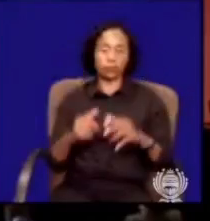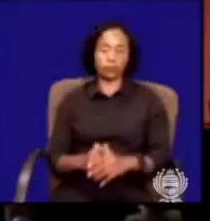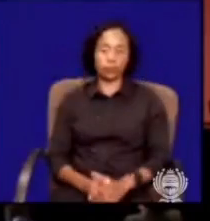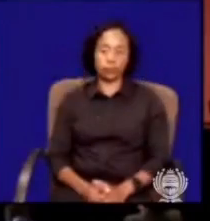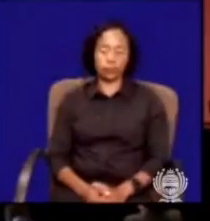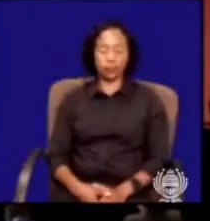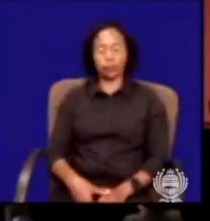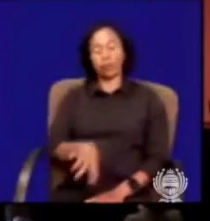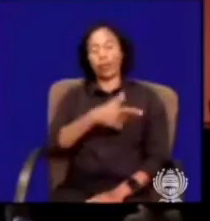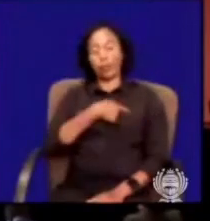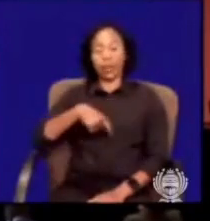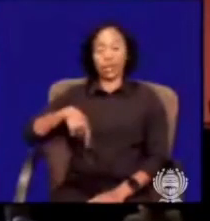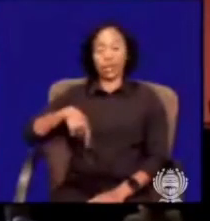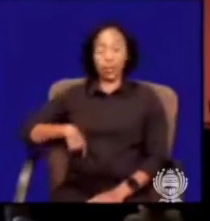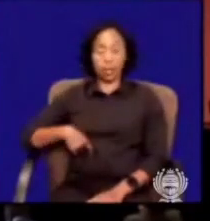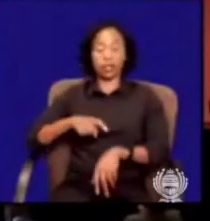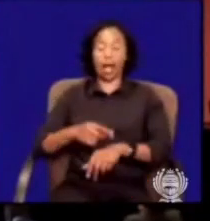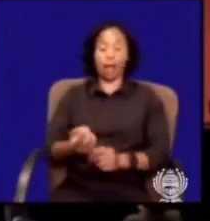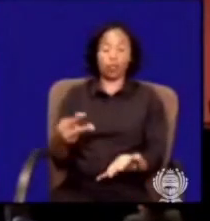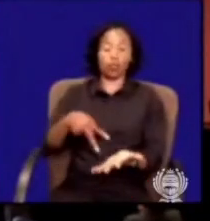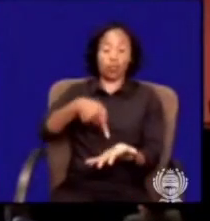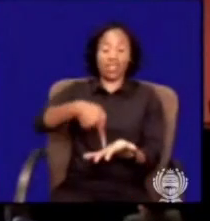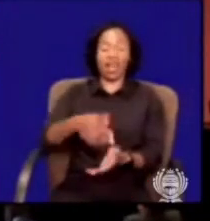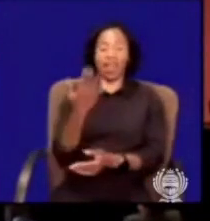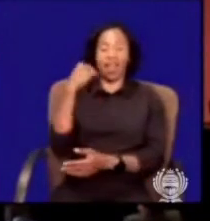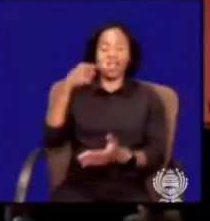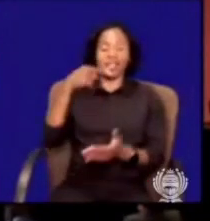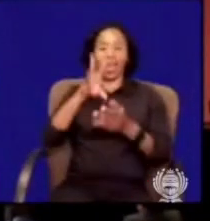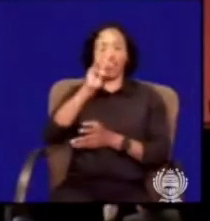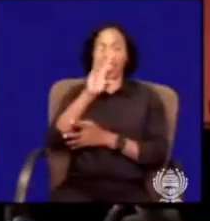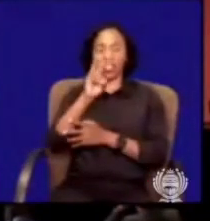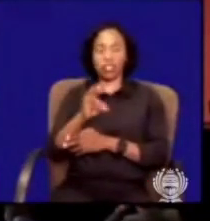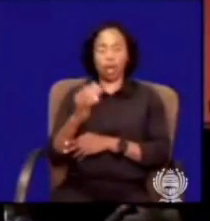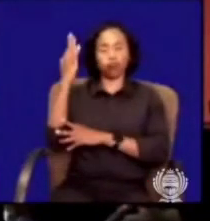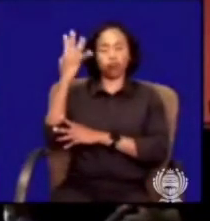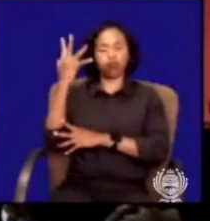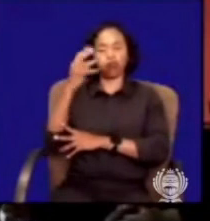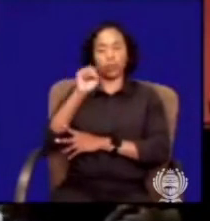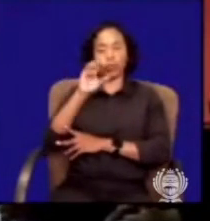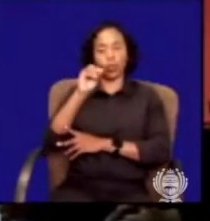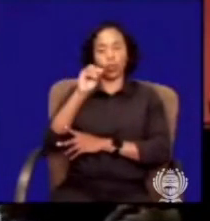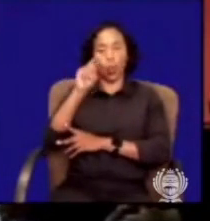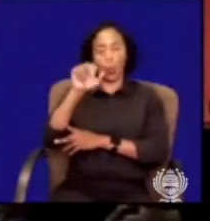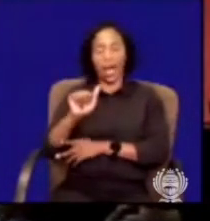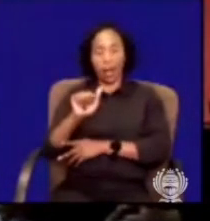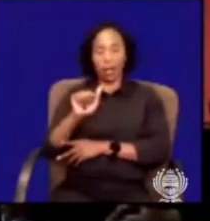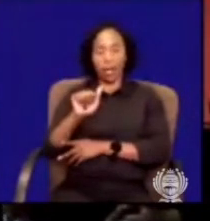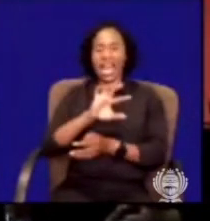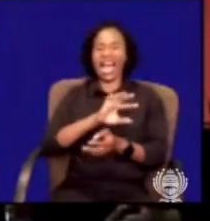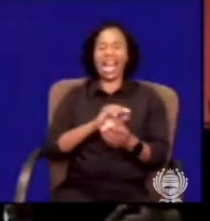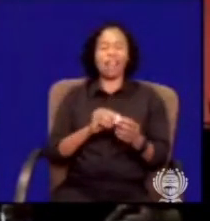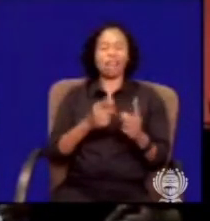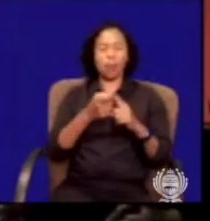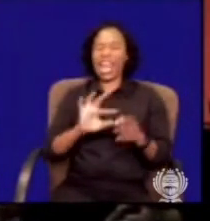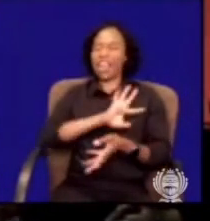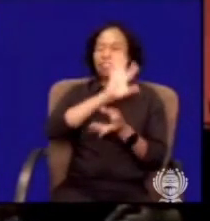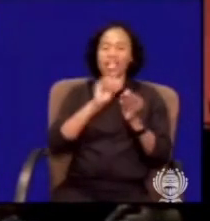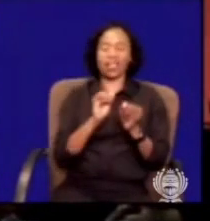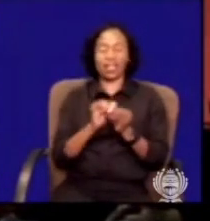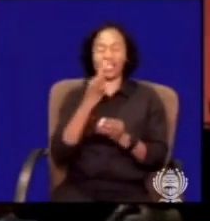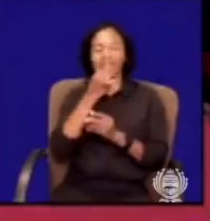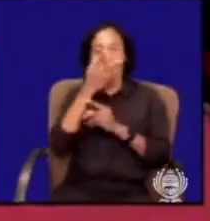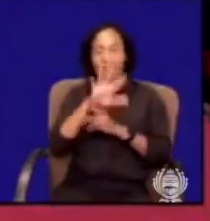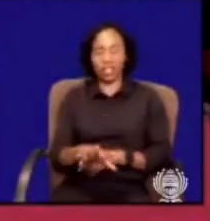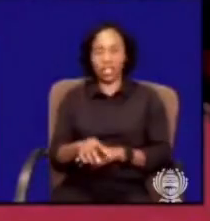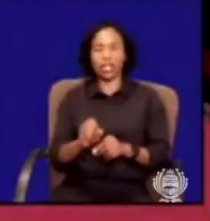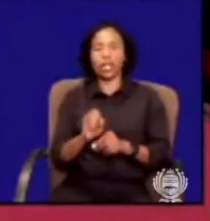Mr. President, when you stood here last Thursday and gave your SONA speech, out of everything that you said, there were 12